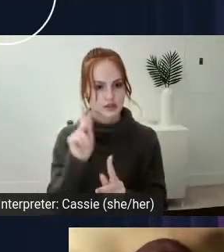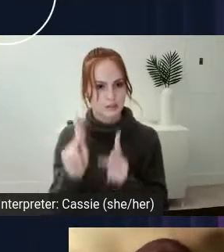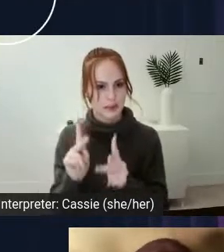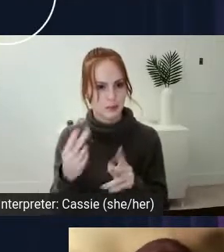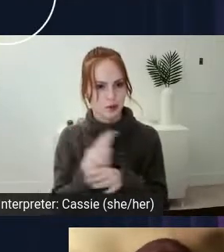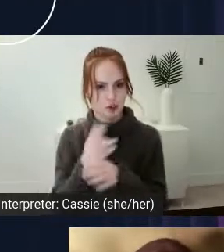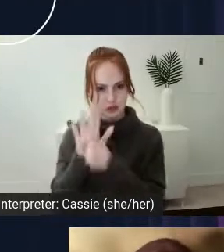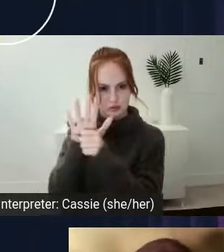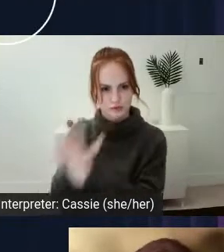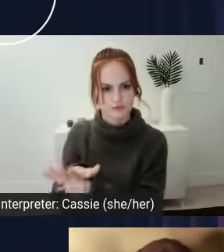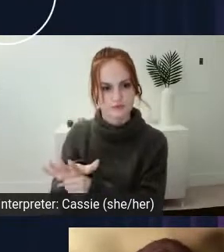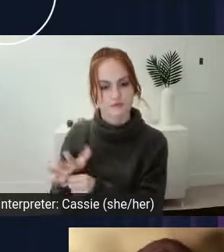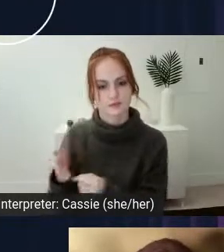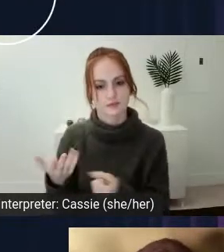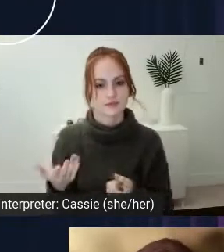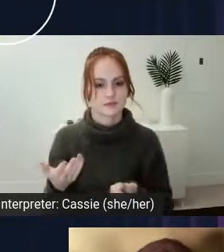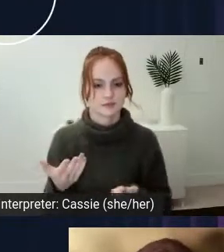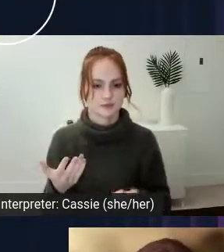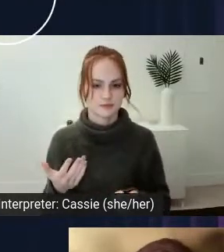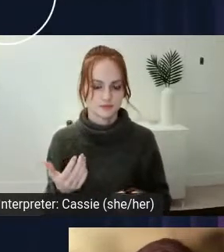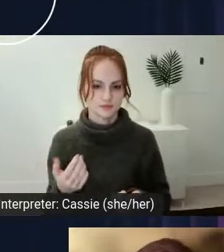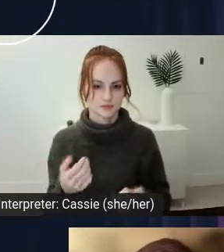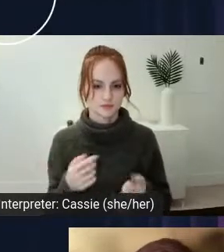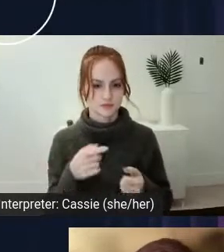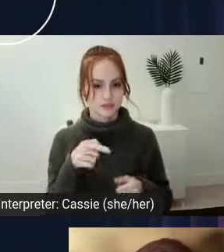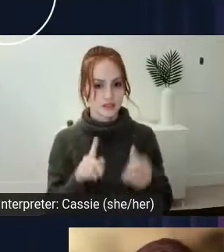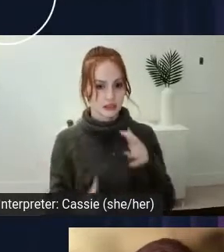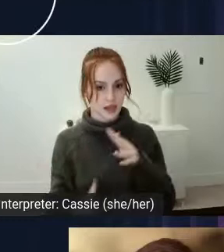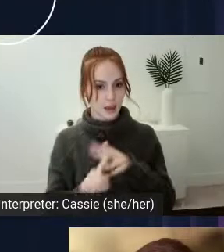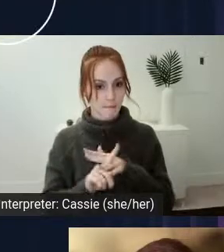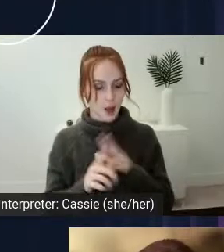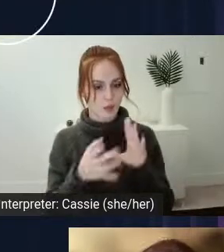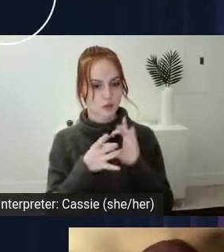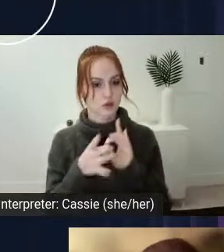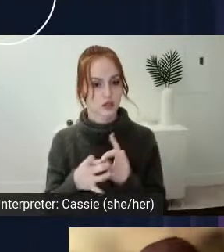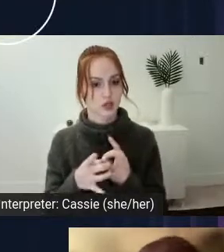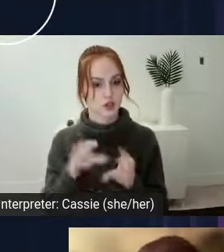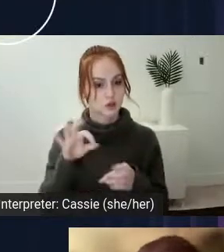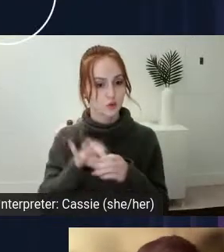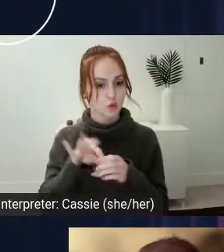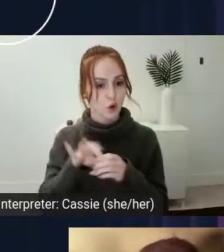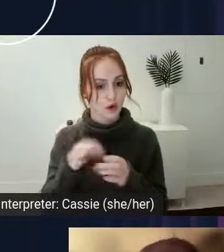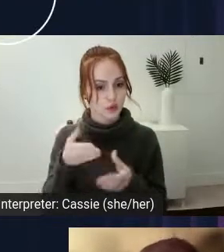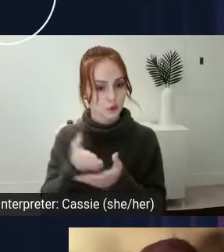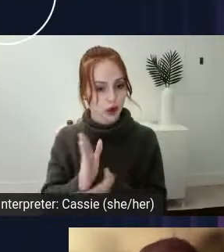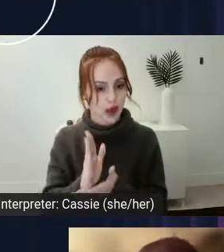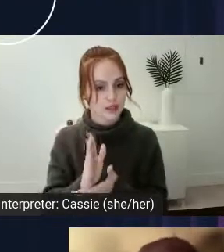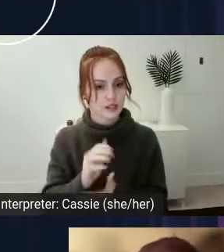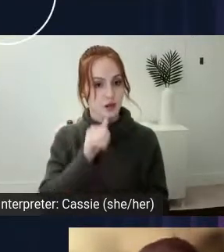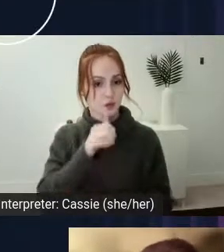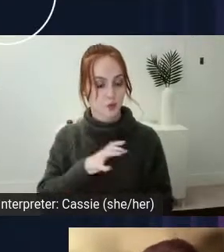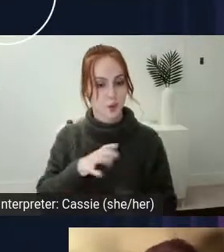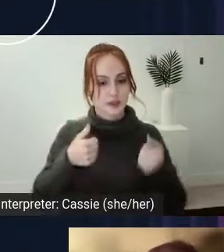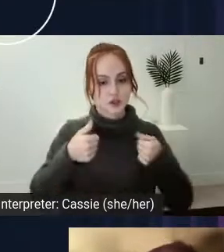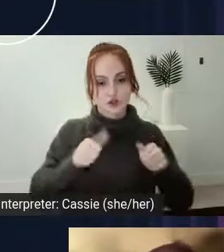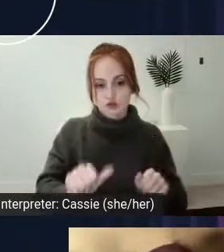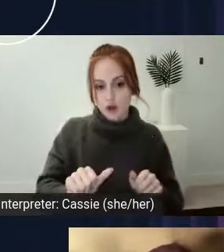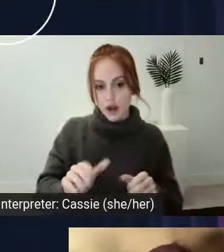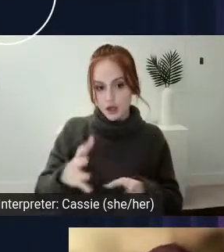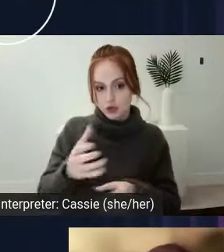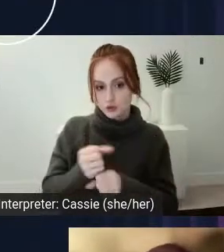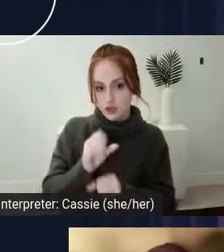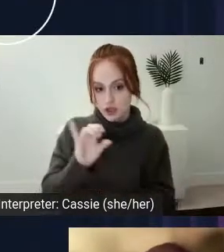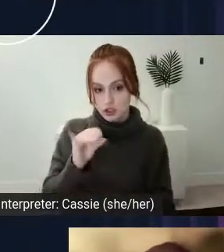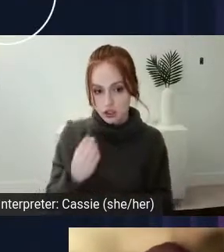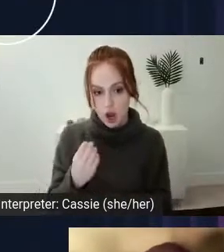against it, you know, it came up around voting rights and women trying to get jobs so that they could